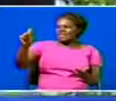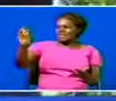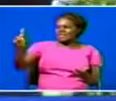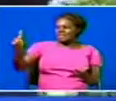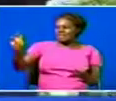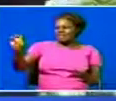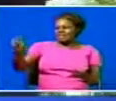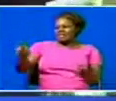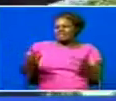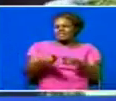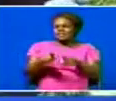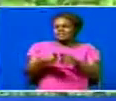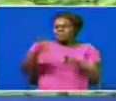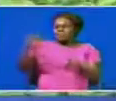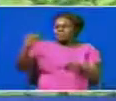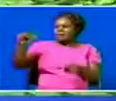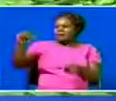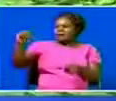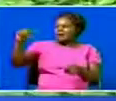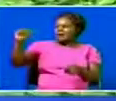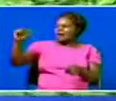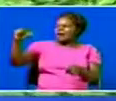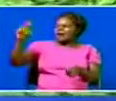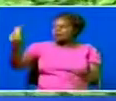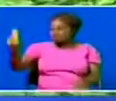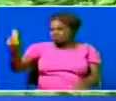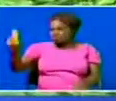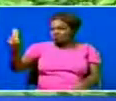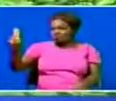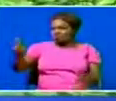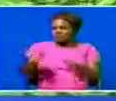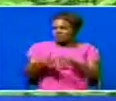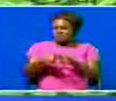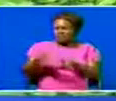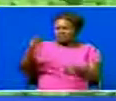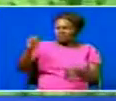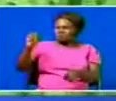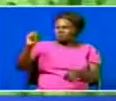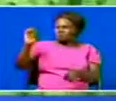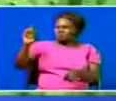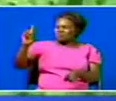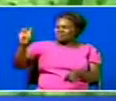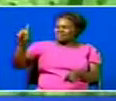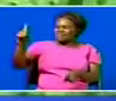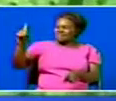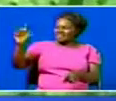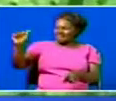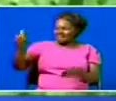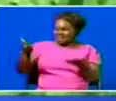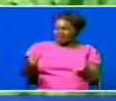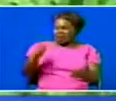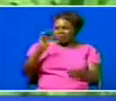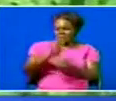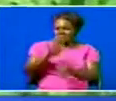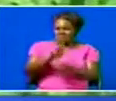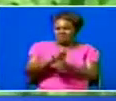nightshade, also known as managu, and jute malu, also known as mrenda, are taking their place in many